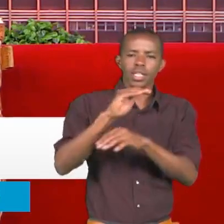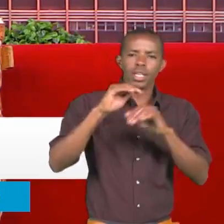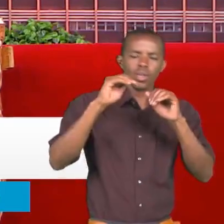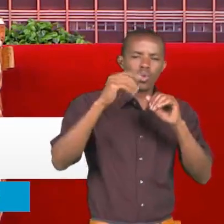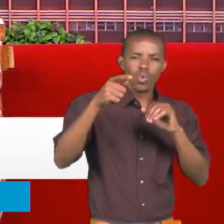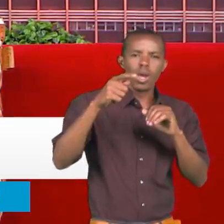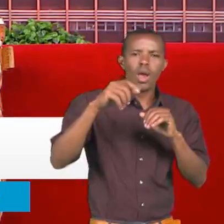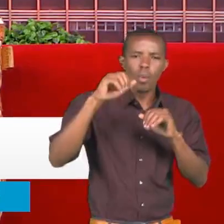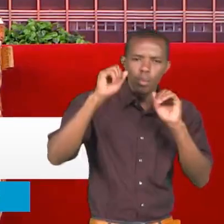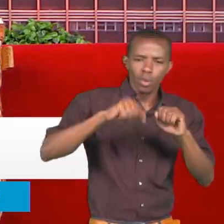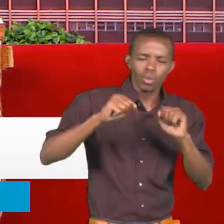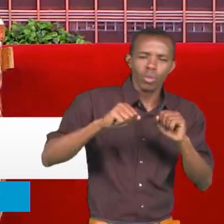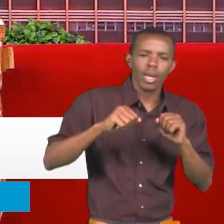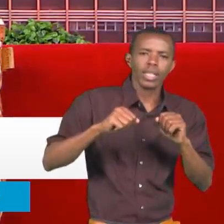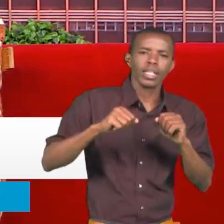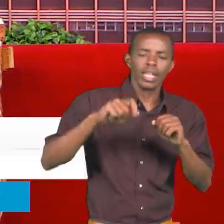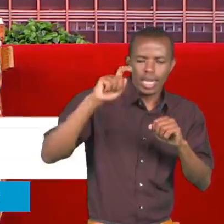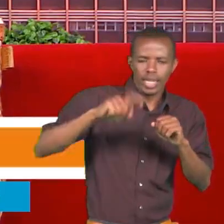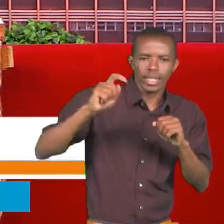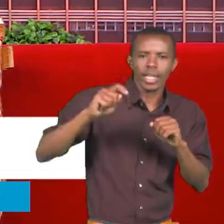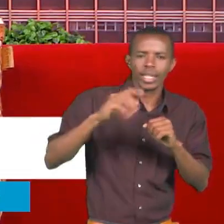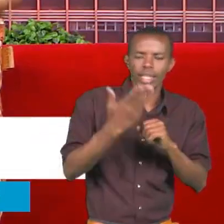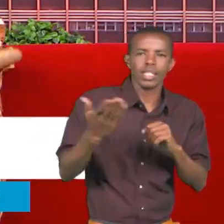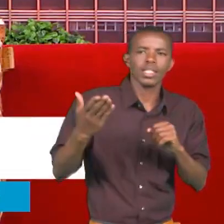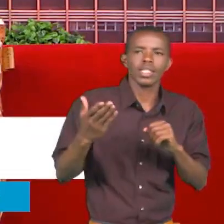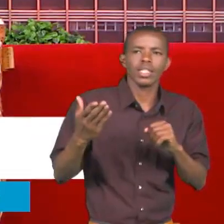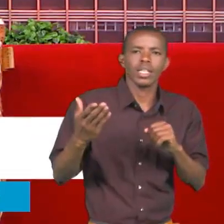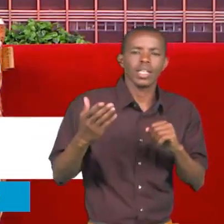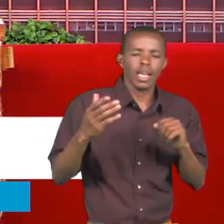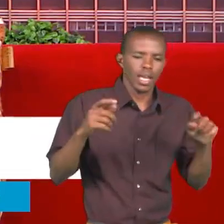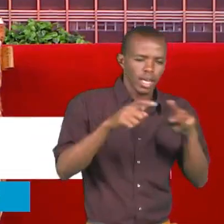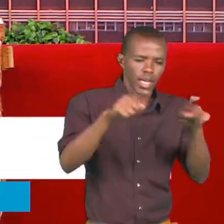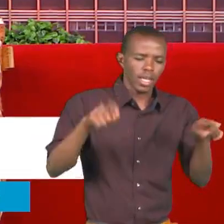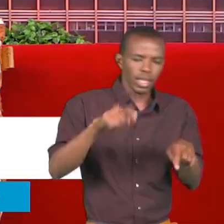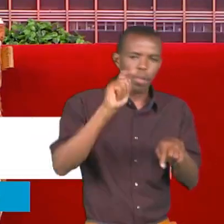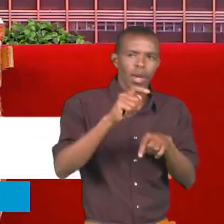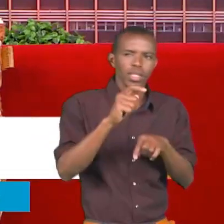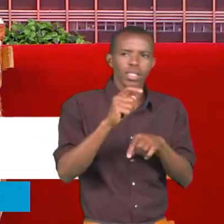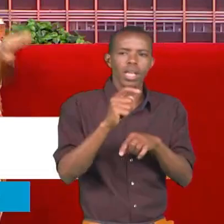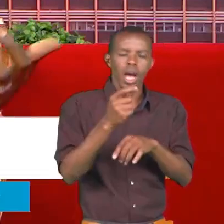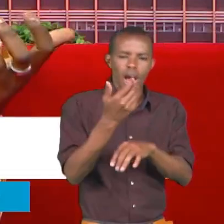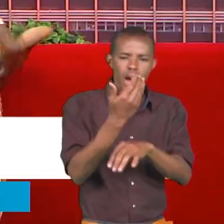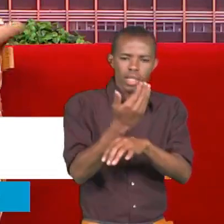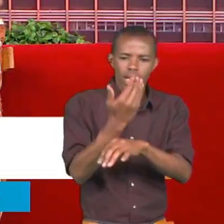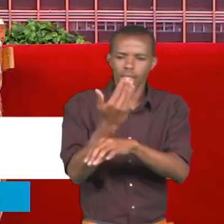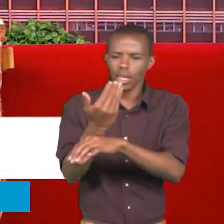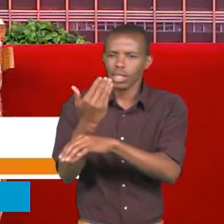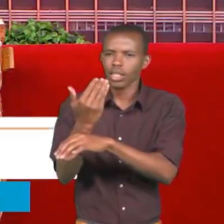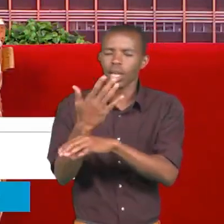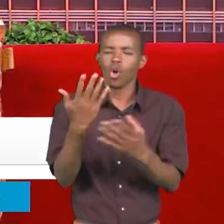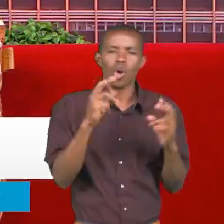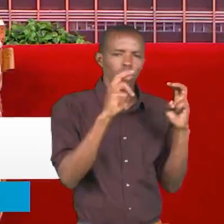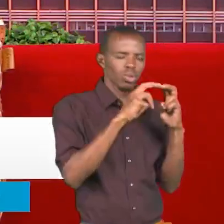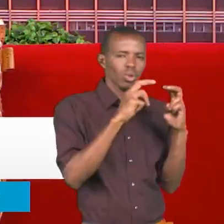and then they do the necessary things. And I think Duke can mention that, there are certain tests that you must do, like the liver function test. Okay. I'm not